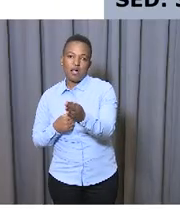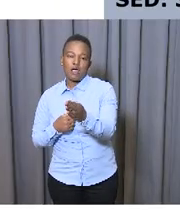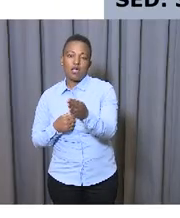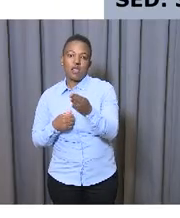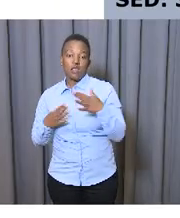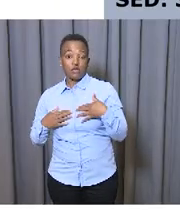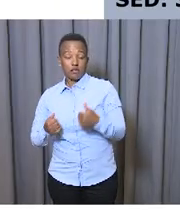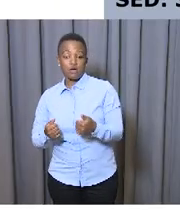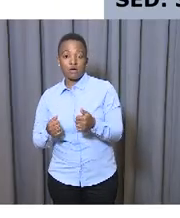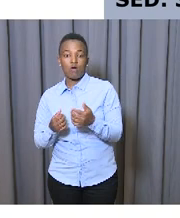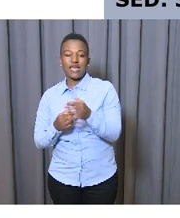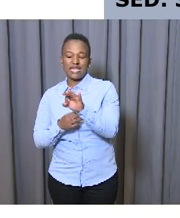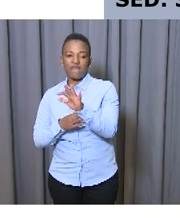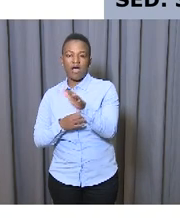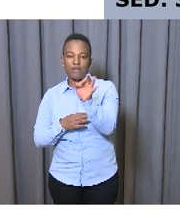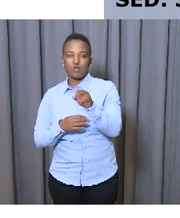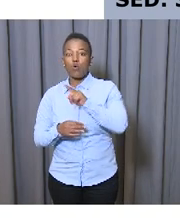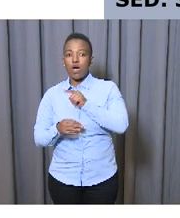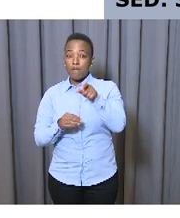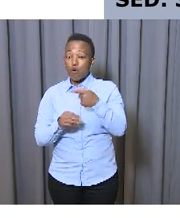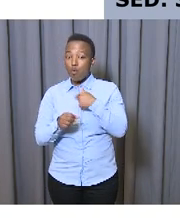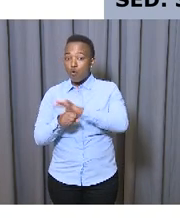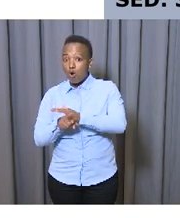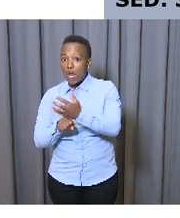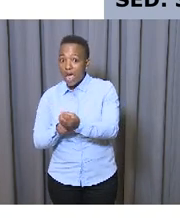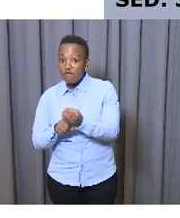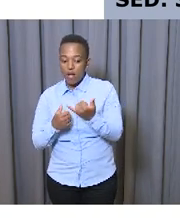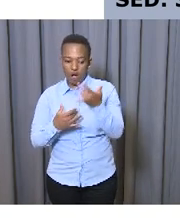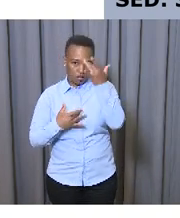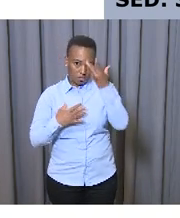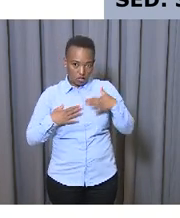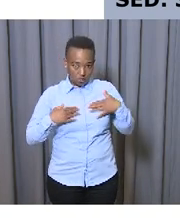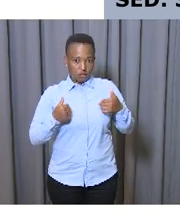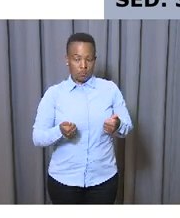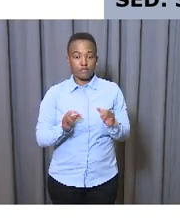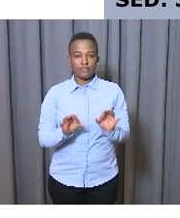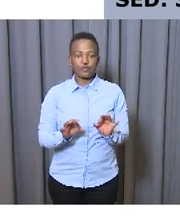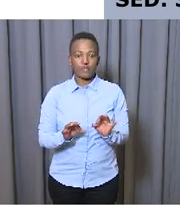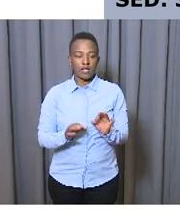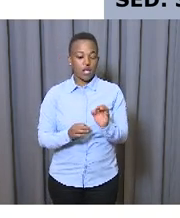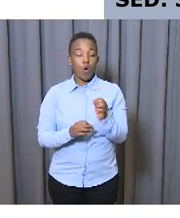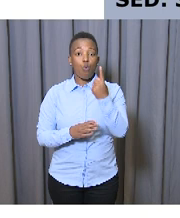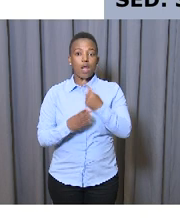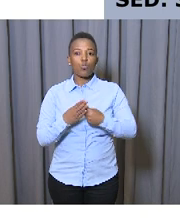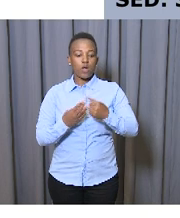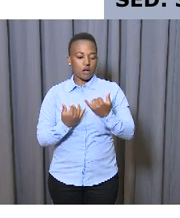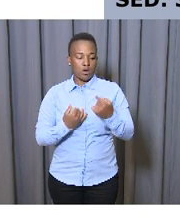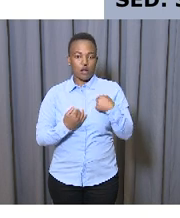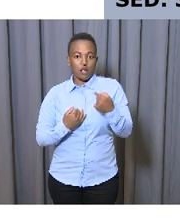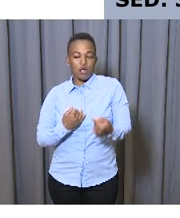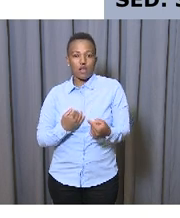were 35%. So where are we this week? A week later, the recoveries in Johannesburg